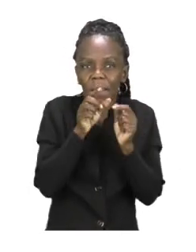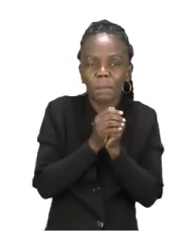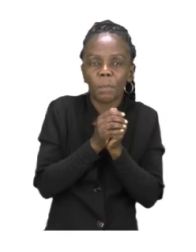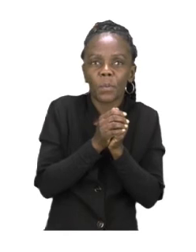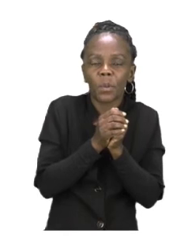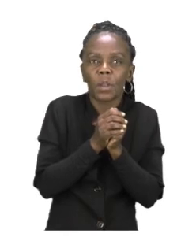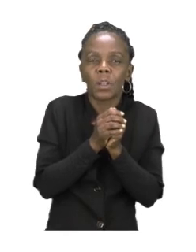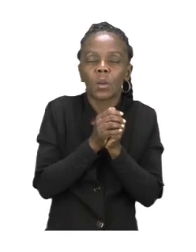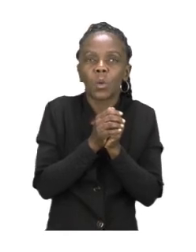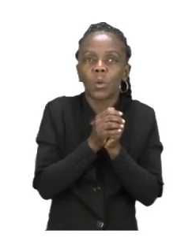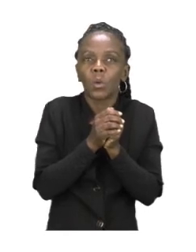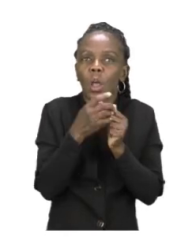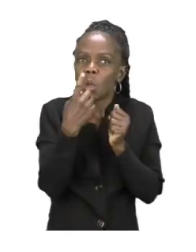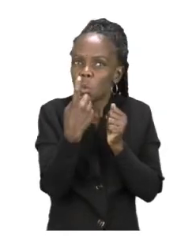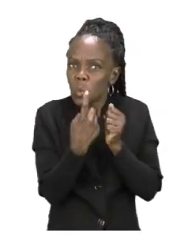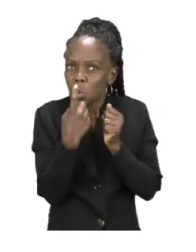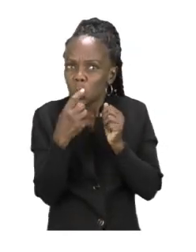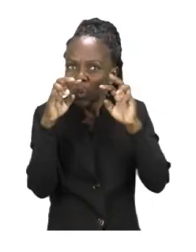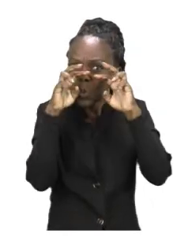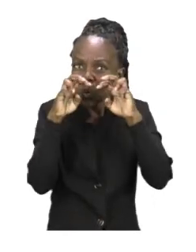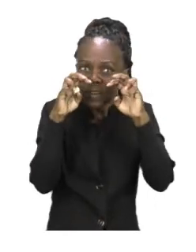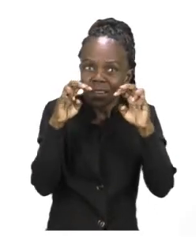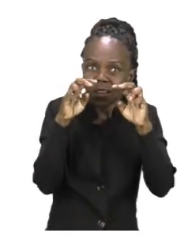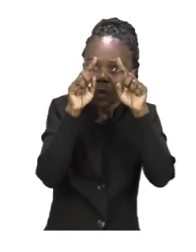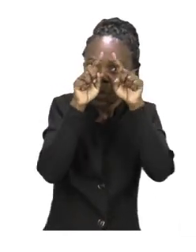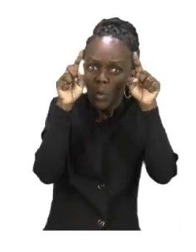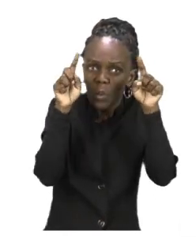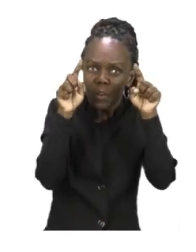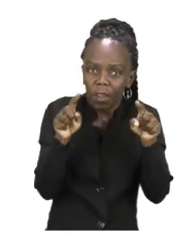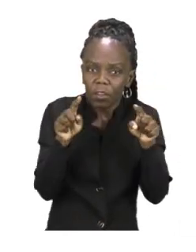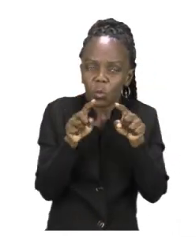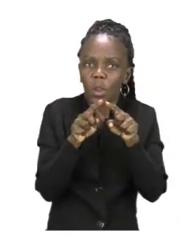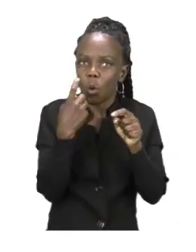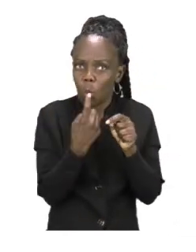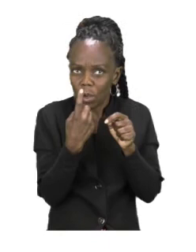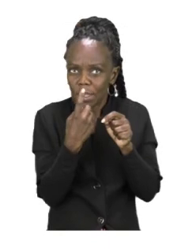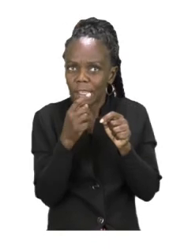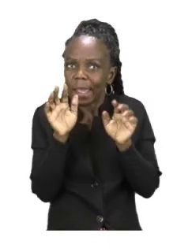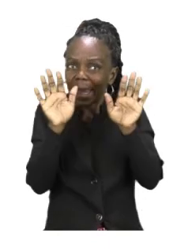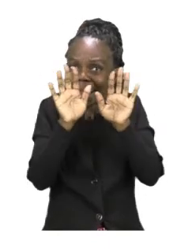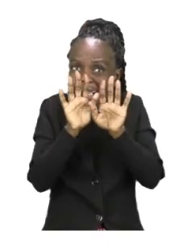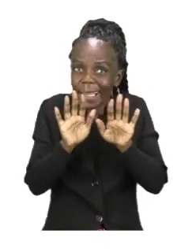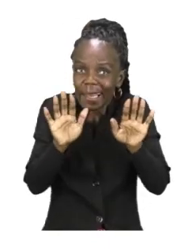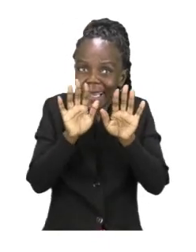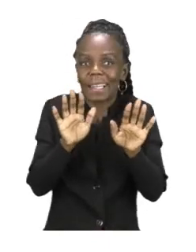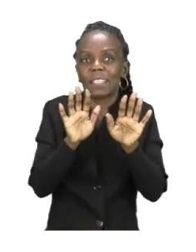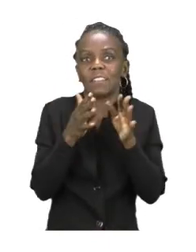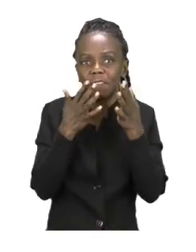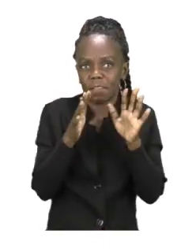in only the square shape. And then the last thing you will do